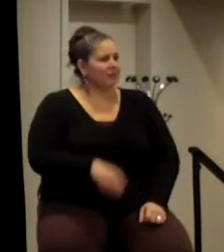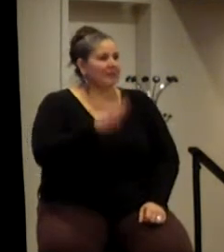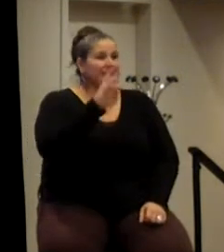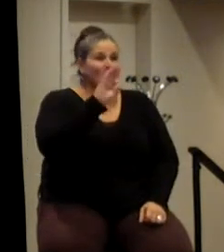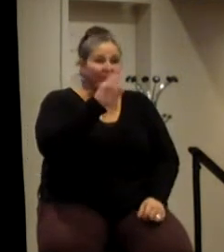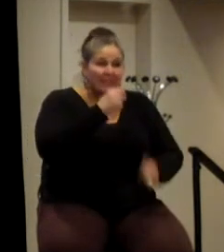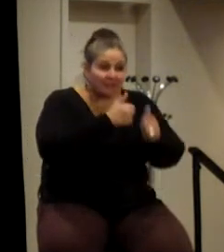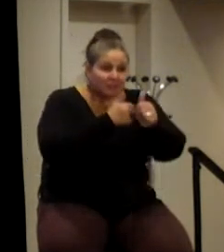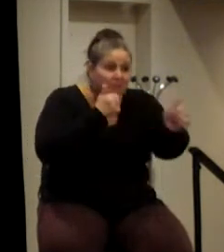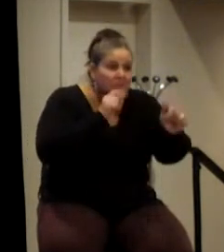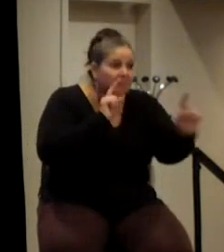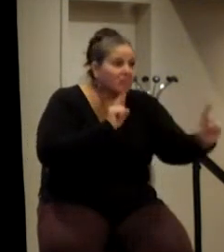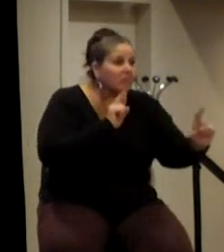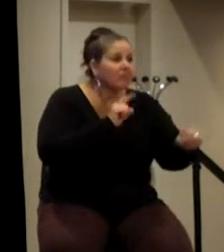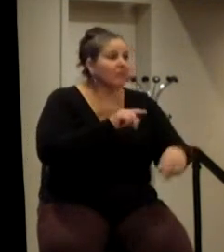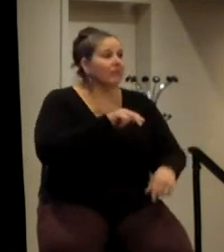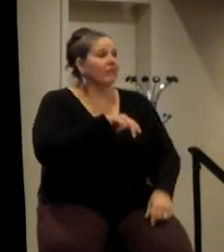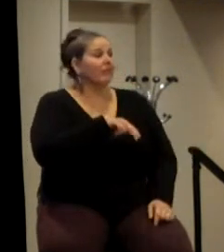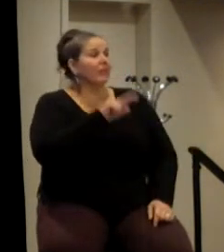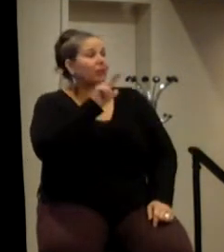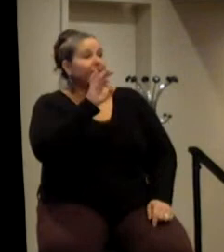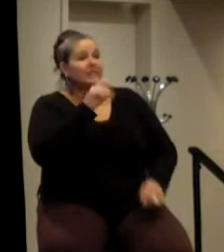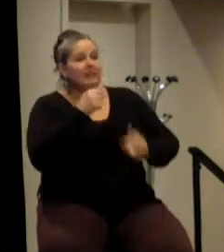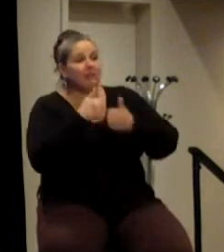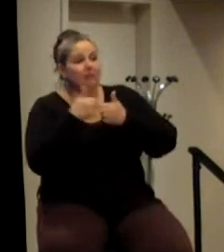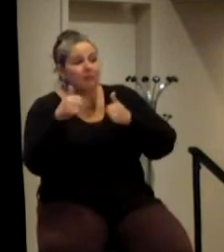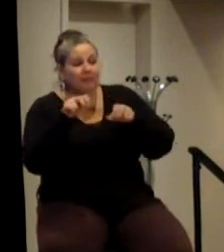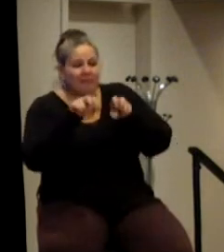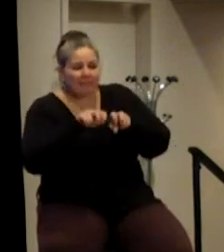in a classroom is a local health department decision.